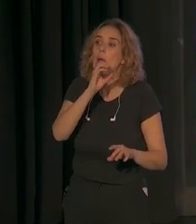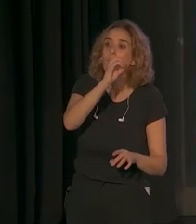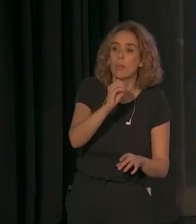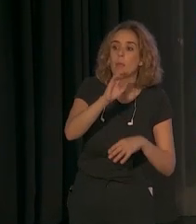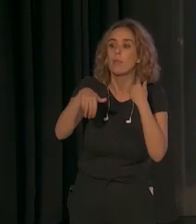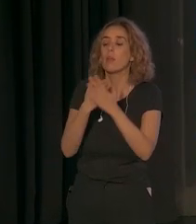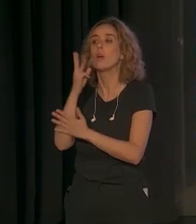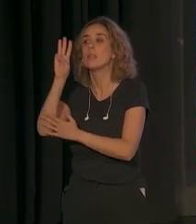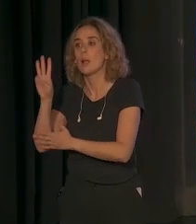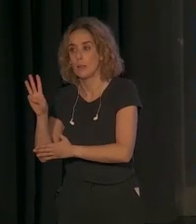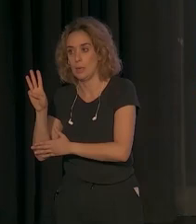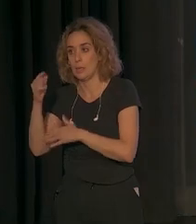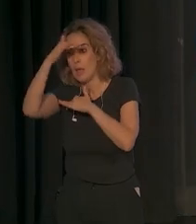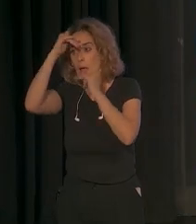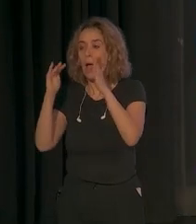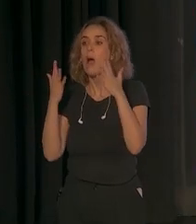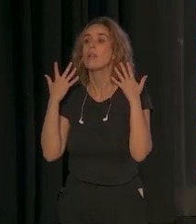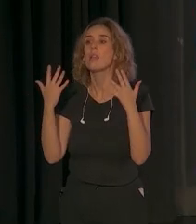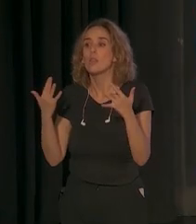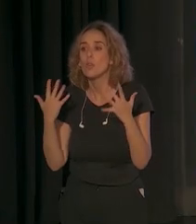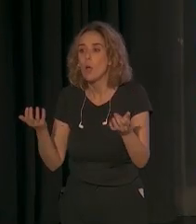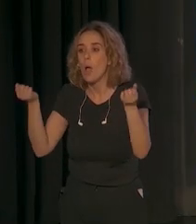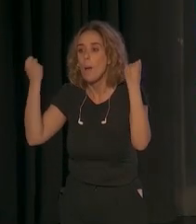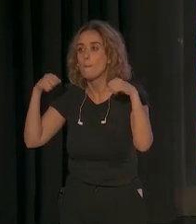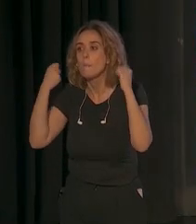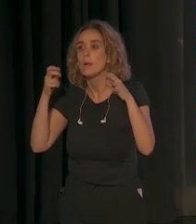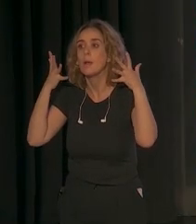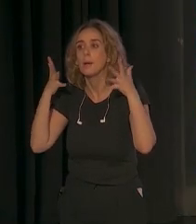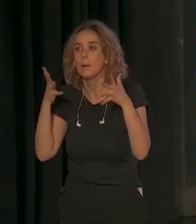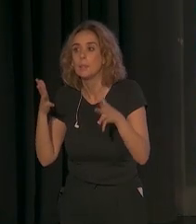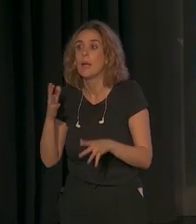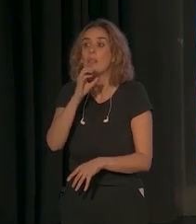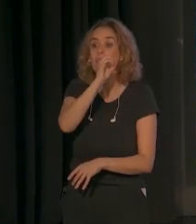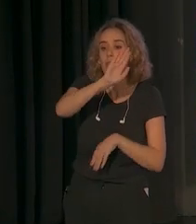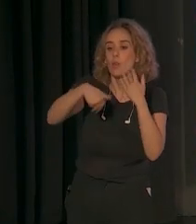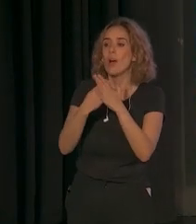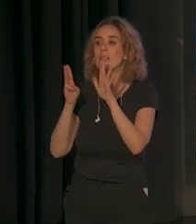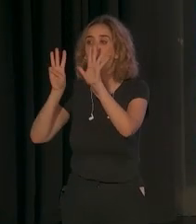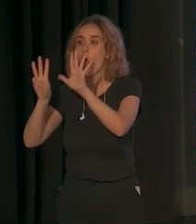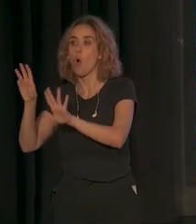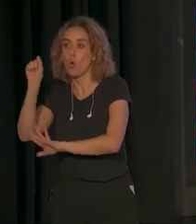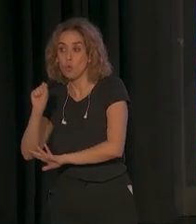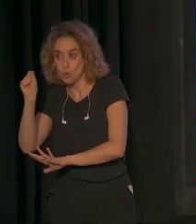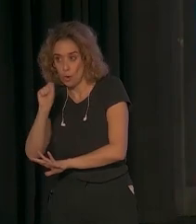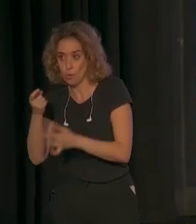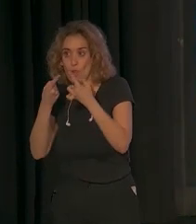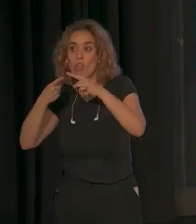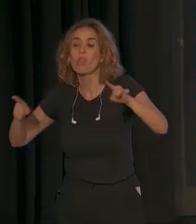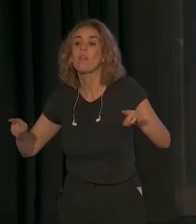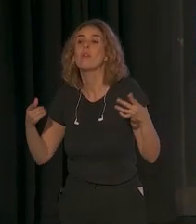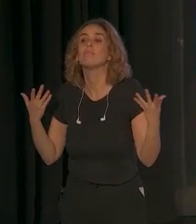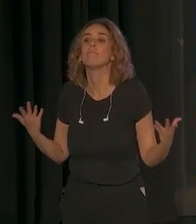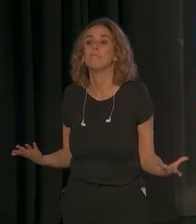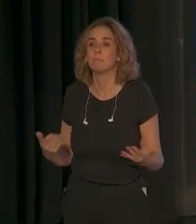which is school. Early intervention is not just from 0 to 3. Early intervention, I mean, recommended practices go from 0 to 8. The